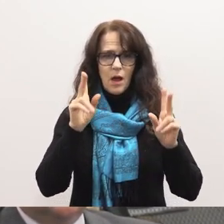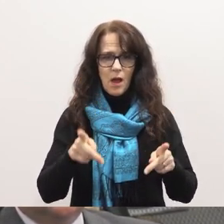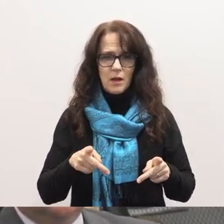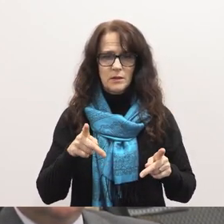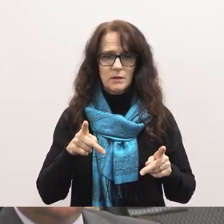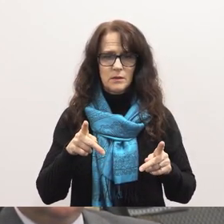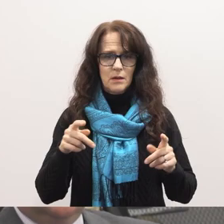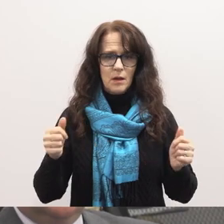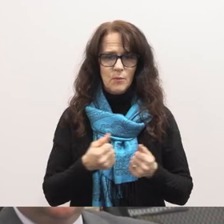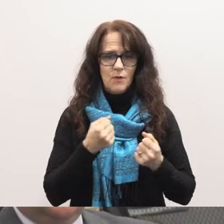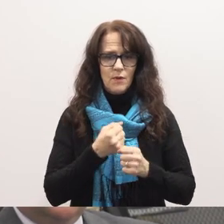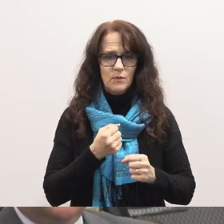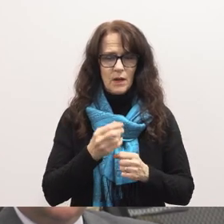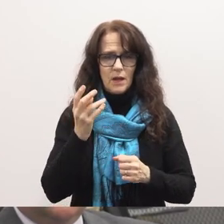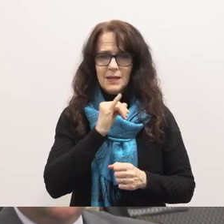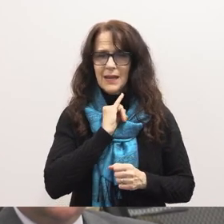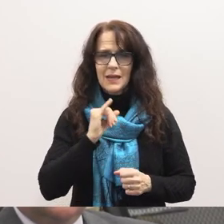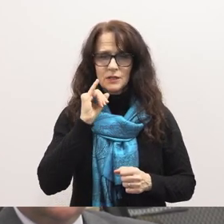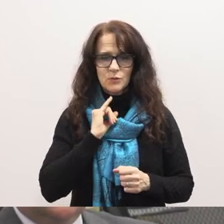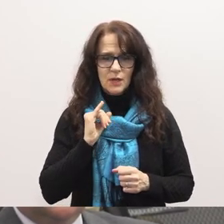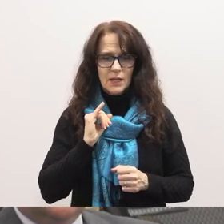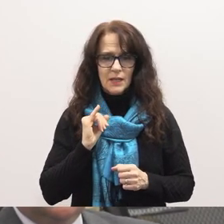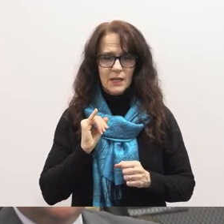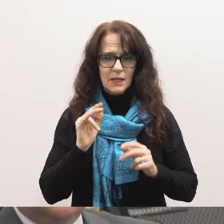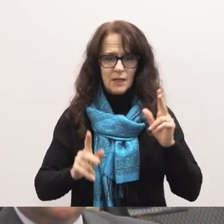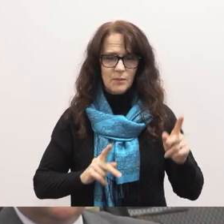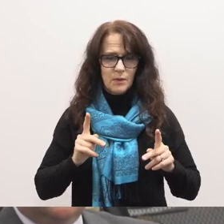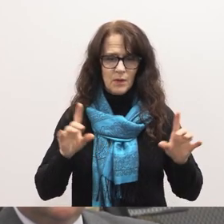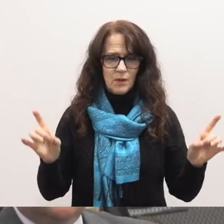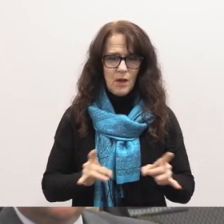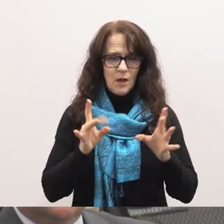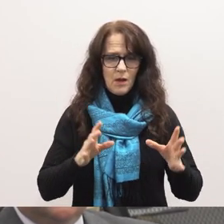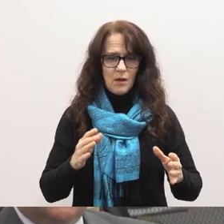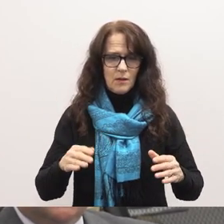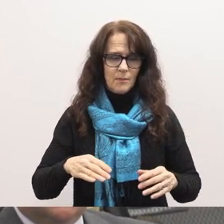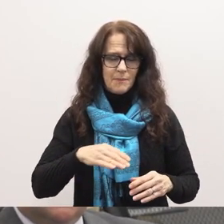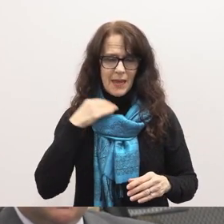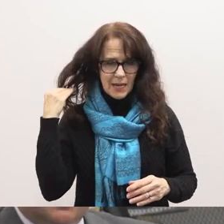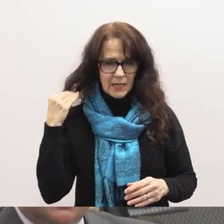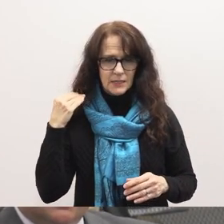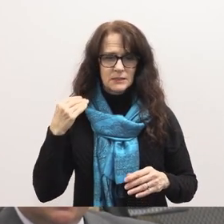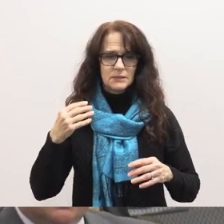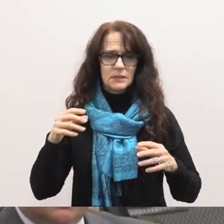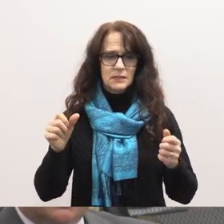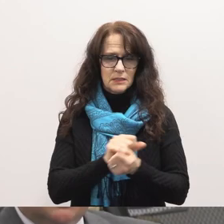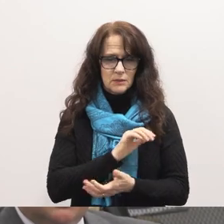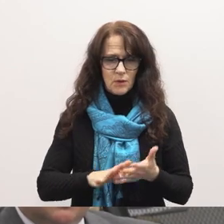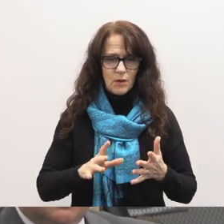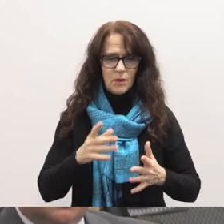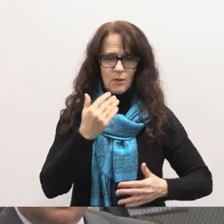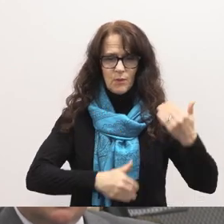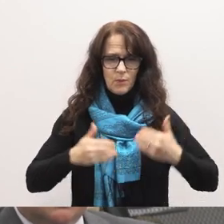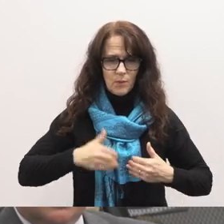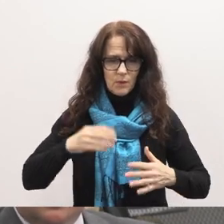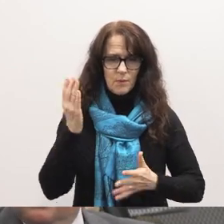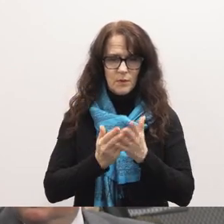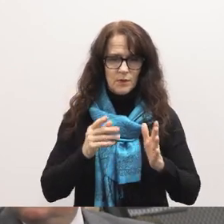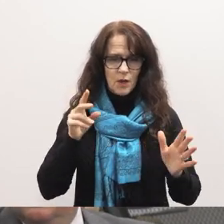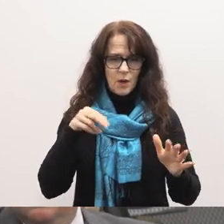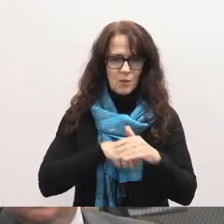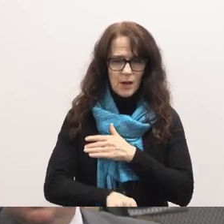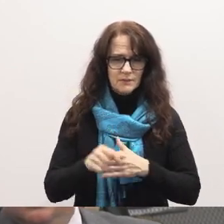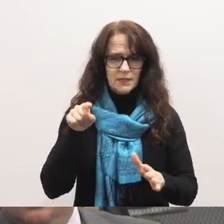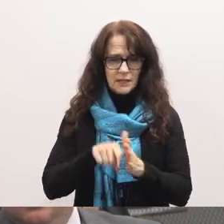on Israeli citizens. There was no mention of the horrific beheadings, dismemberings of females, butchering, rapes, and killings.